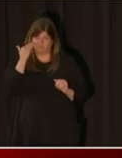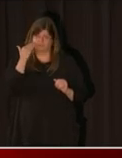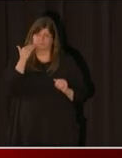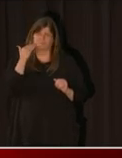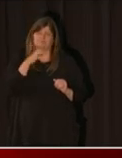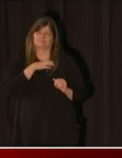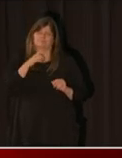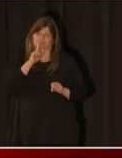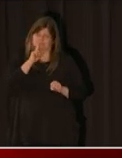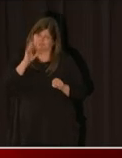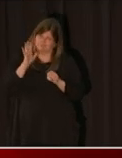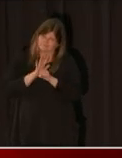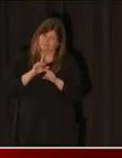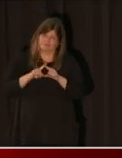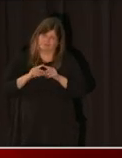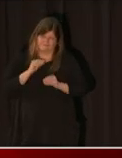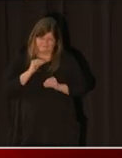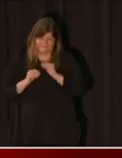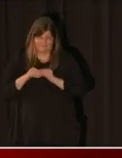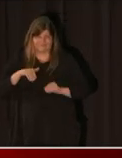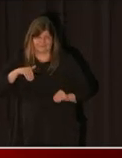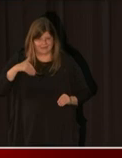next go-around.